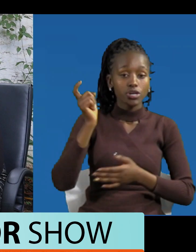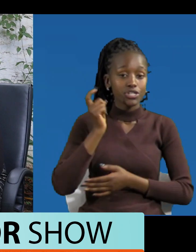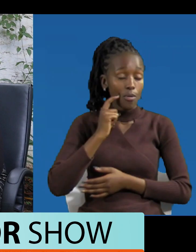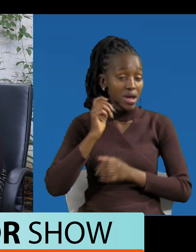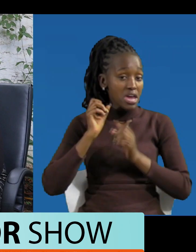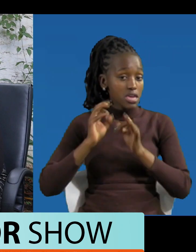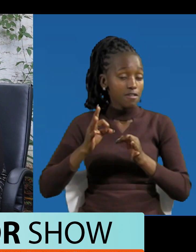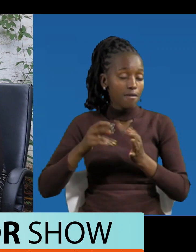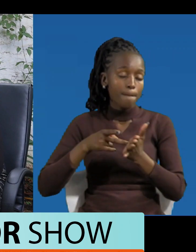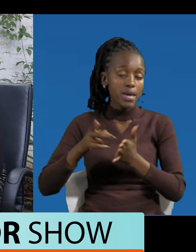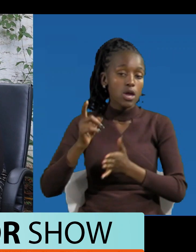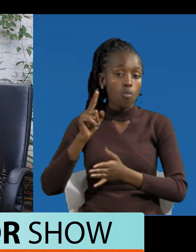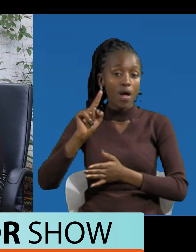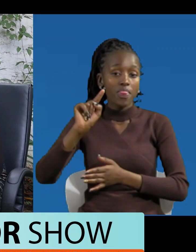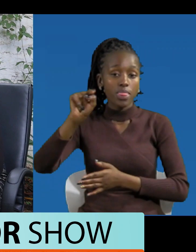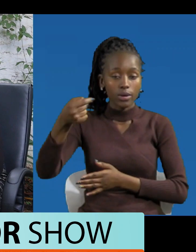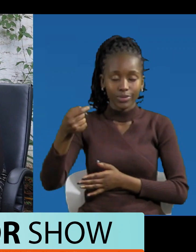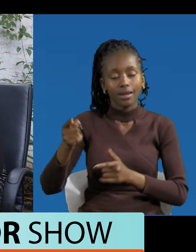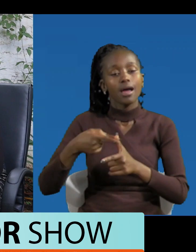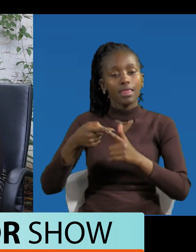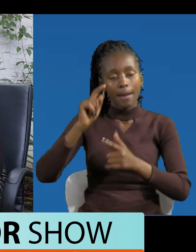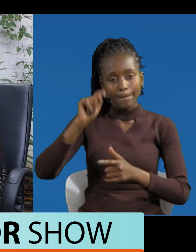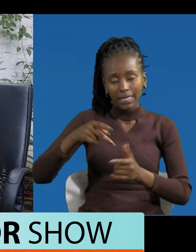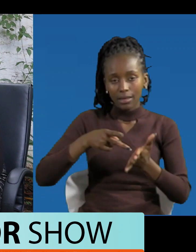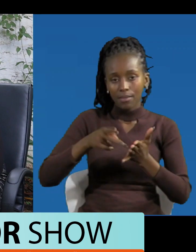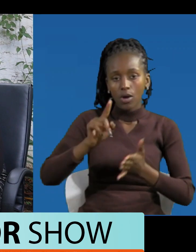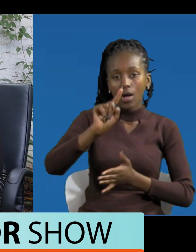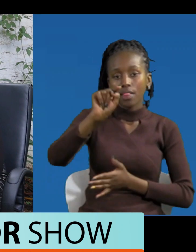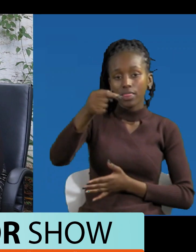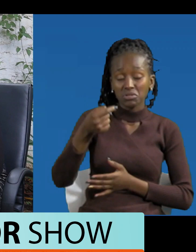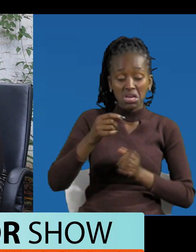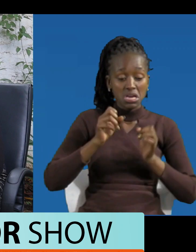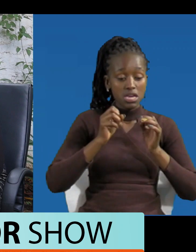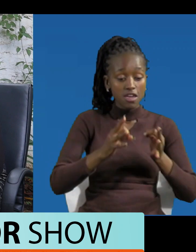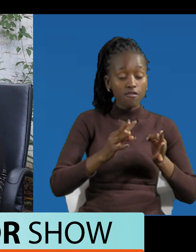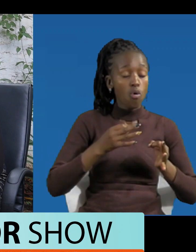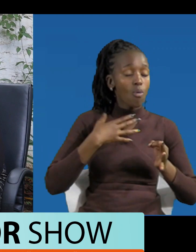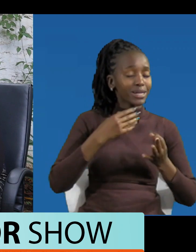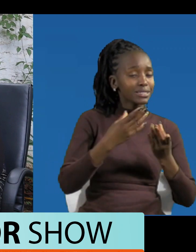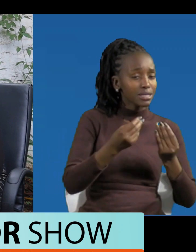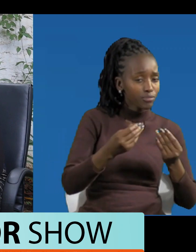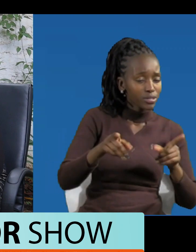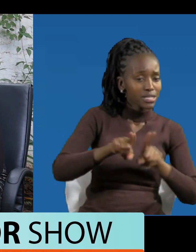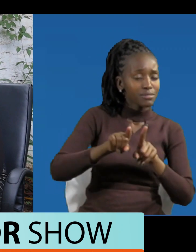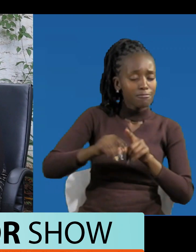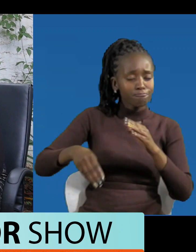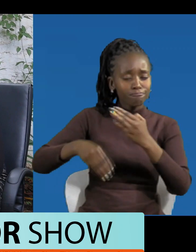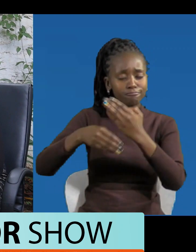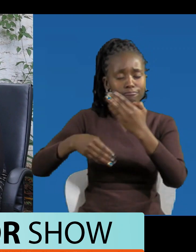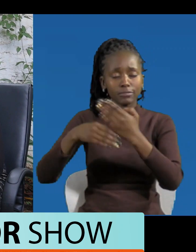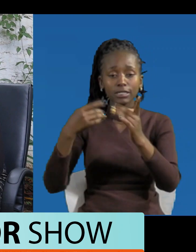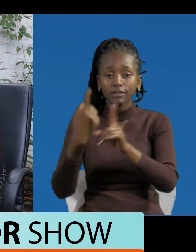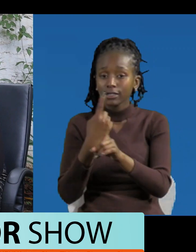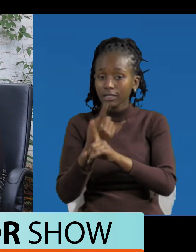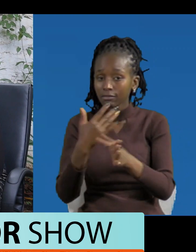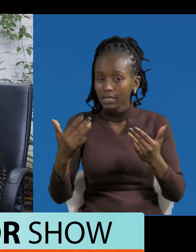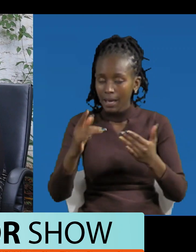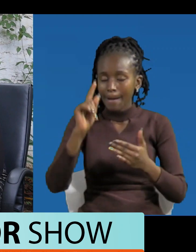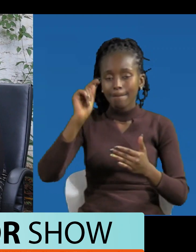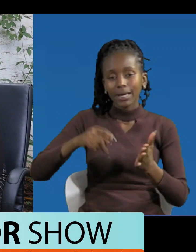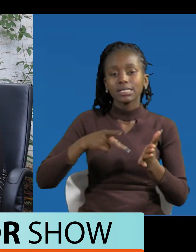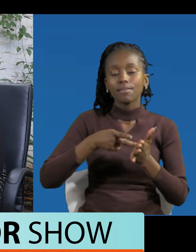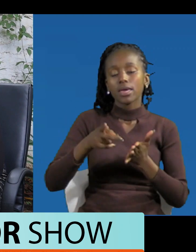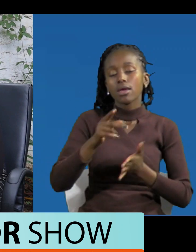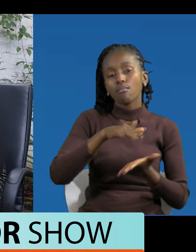it's 1,000. For if you want either simple or extra, but if we are adding something, like it will have an